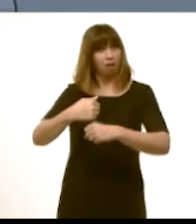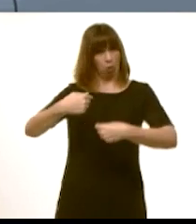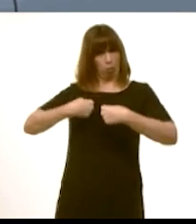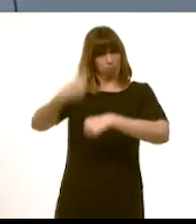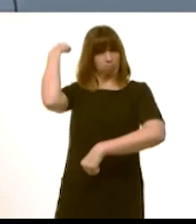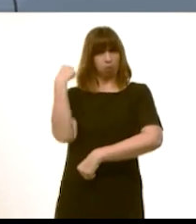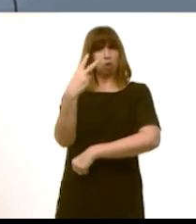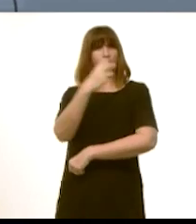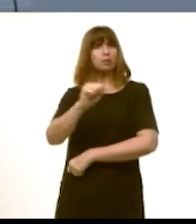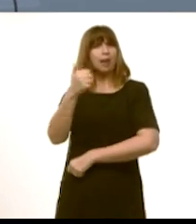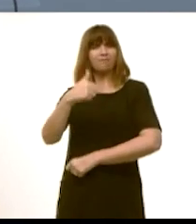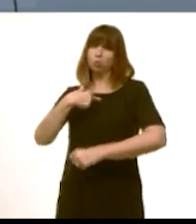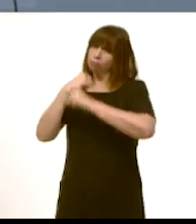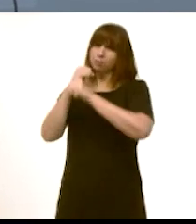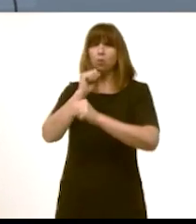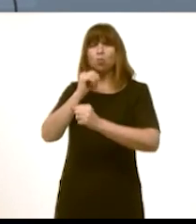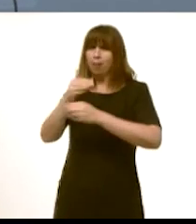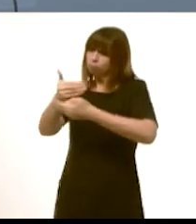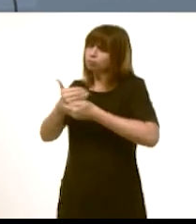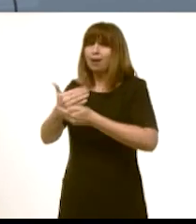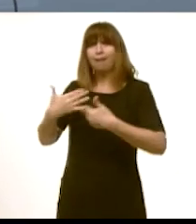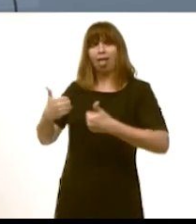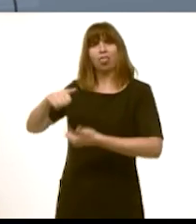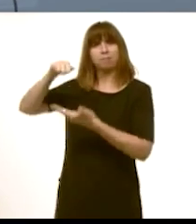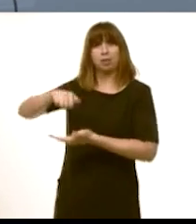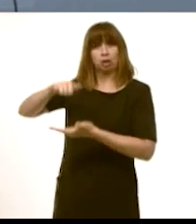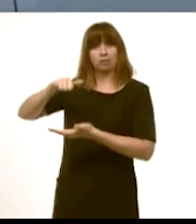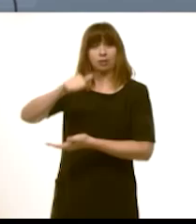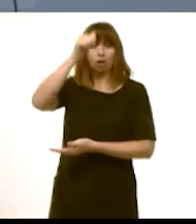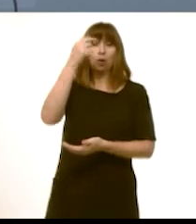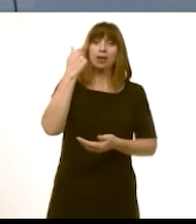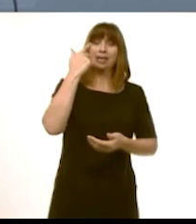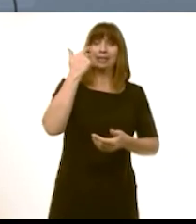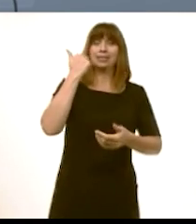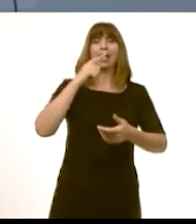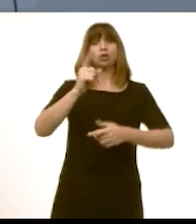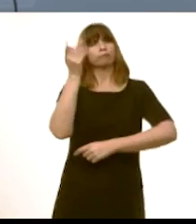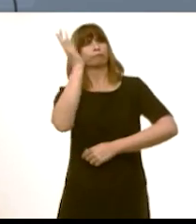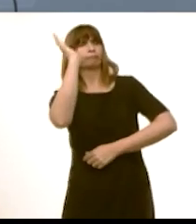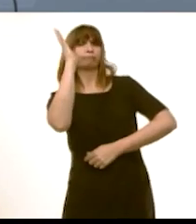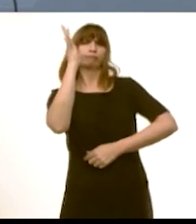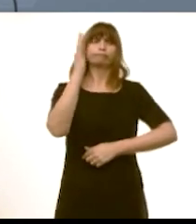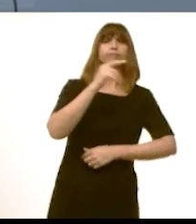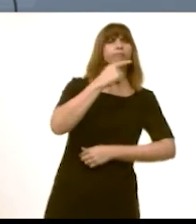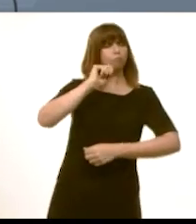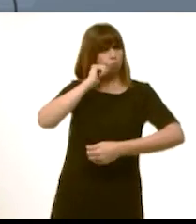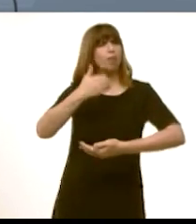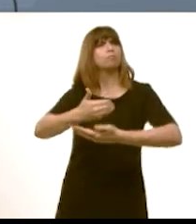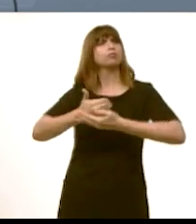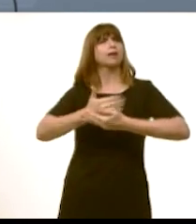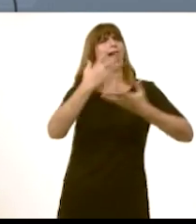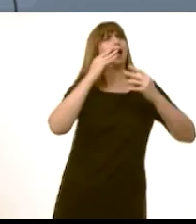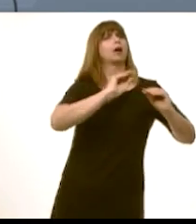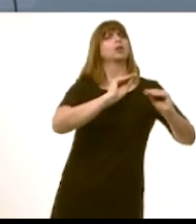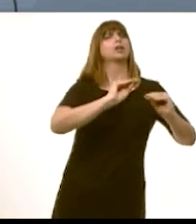in 2011 to protect the health budget. Now, I note from your press conference yesterday that you were saying that you were going to protect education